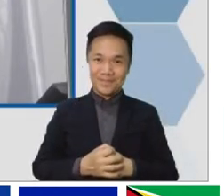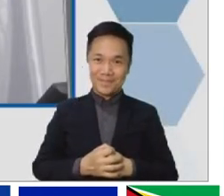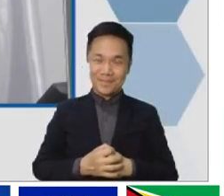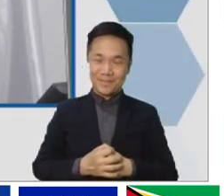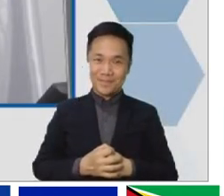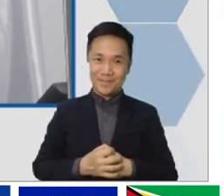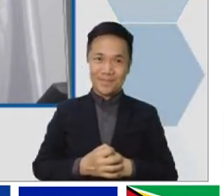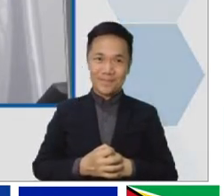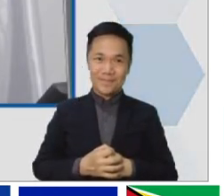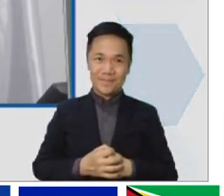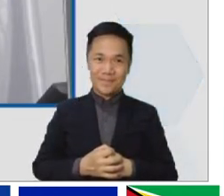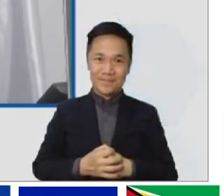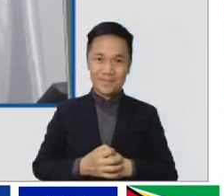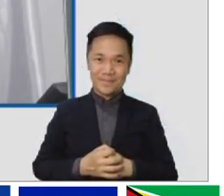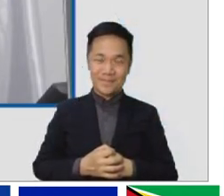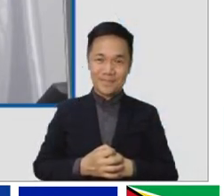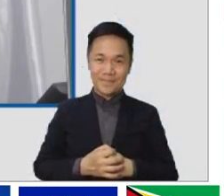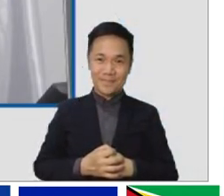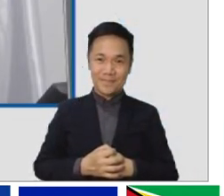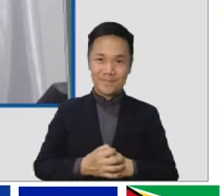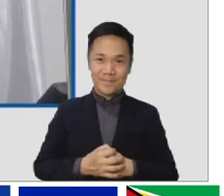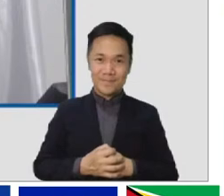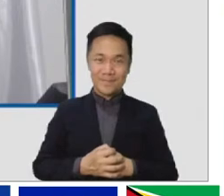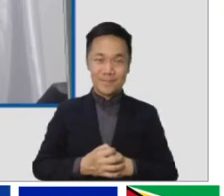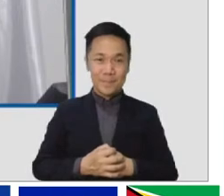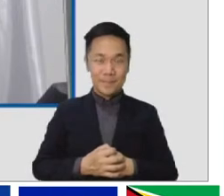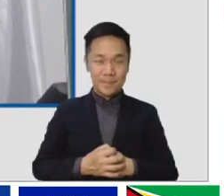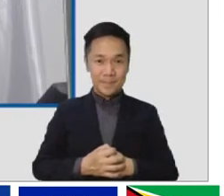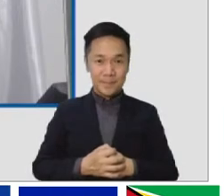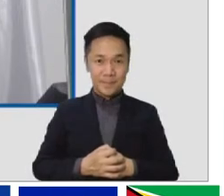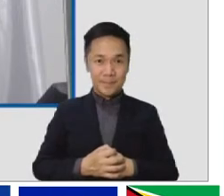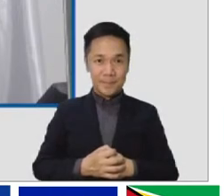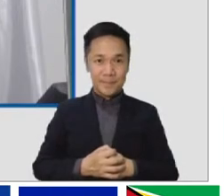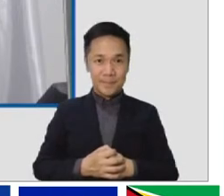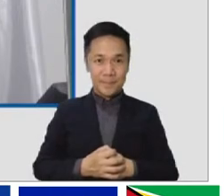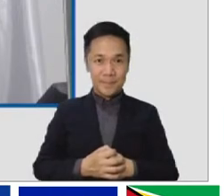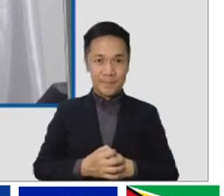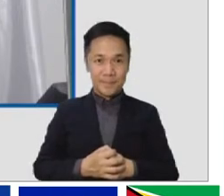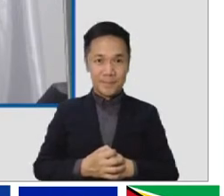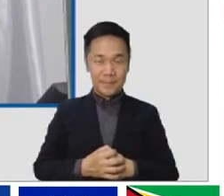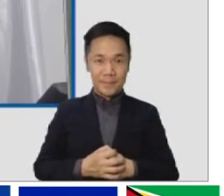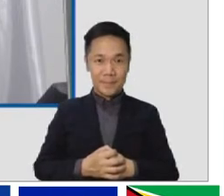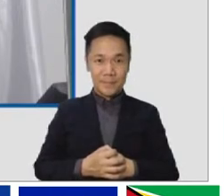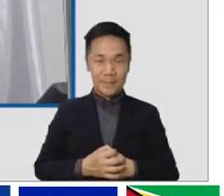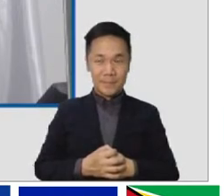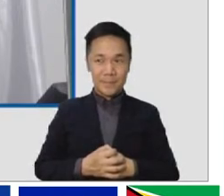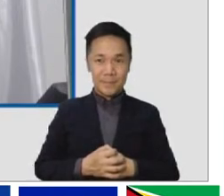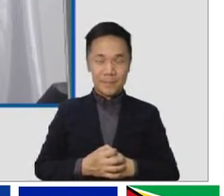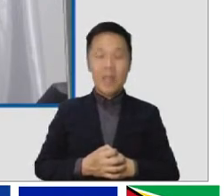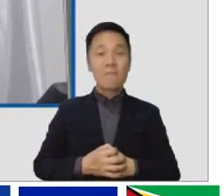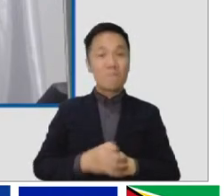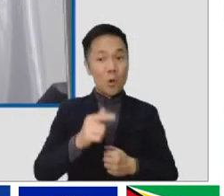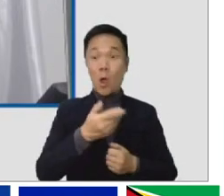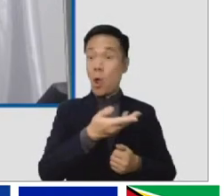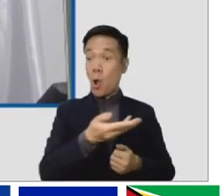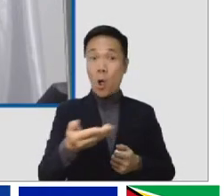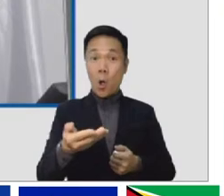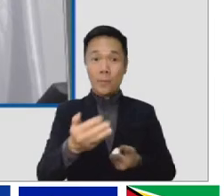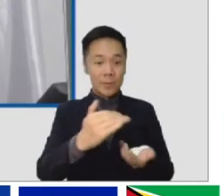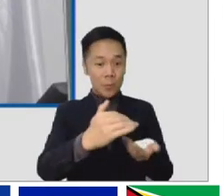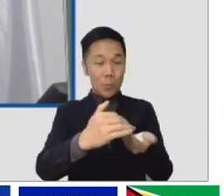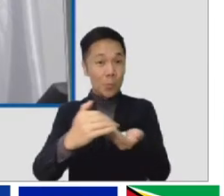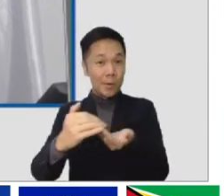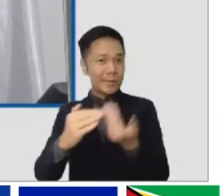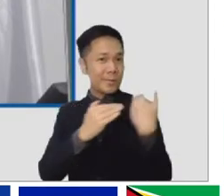Okay. For us to be able to promote the articulation of the different stakeholders, territories, and the adaptation